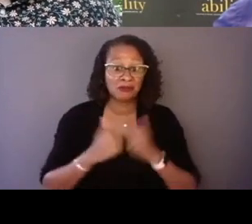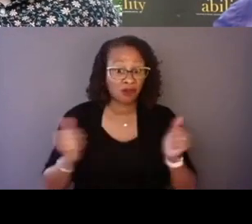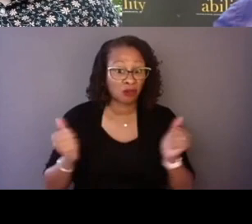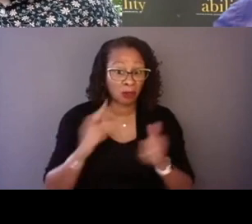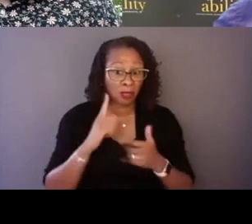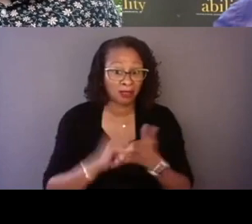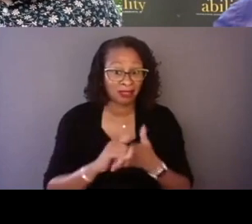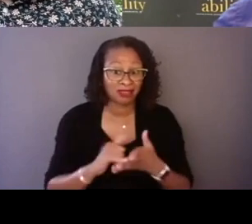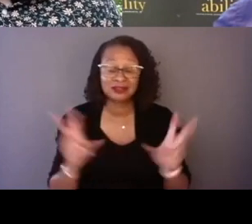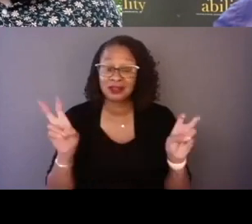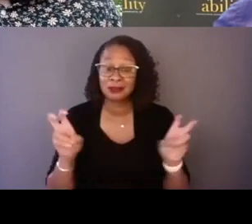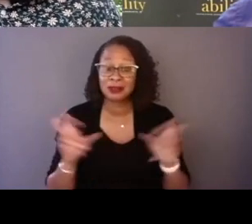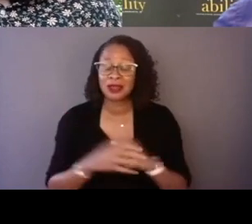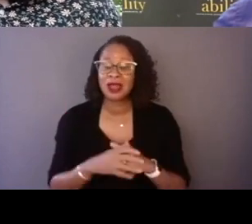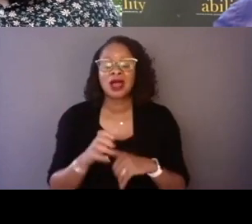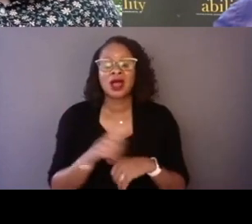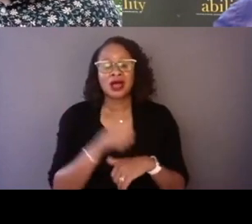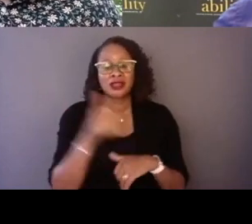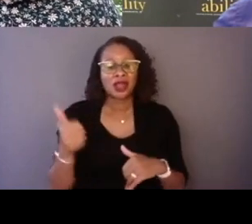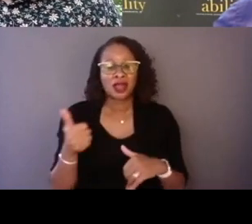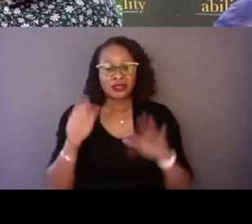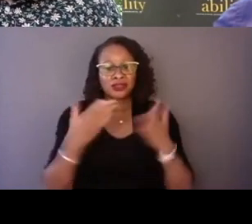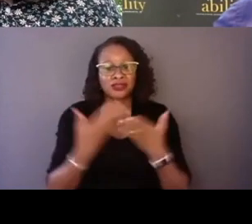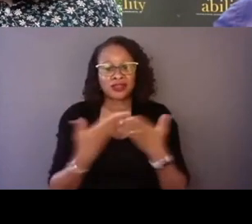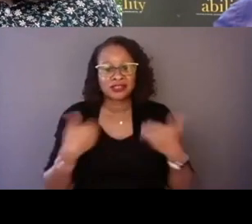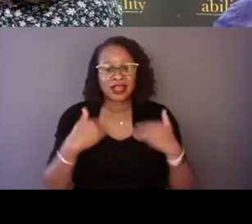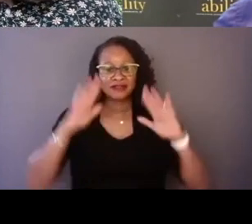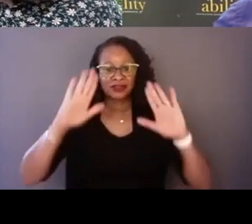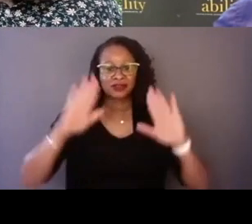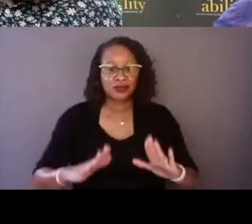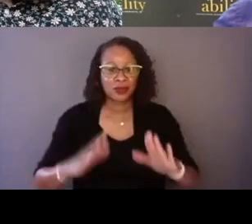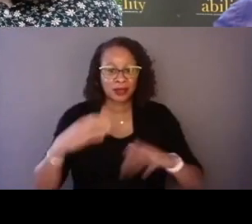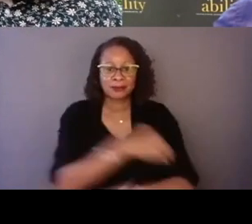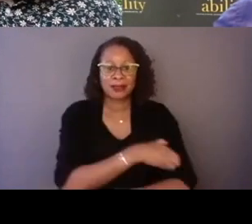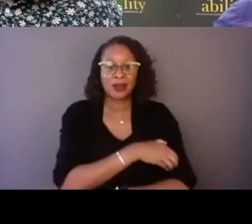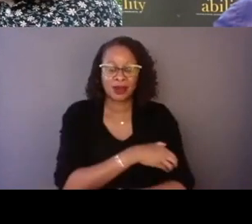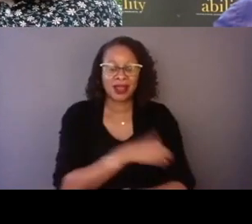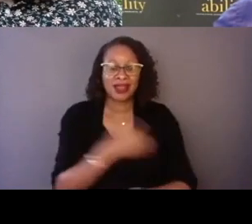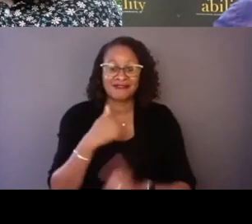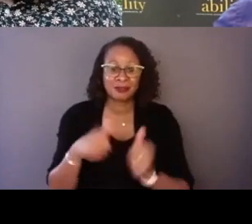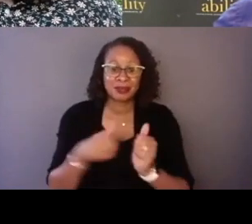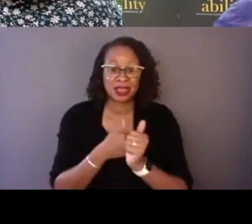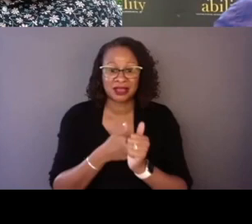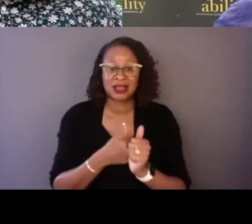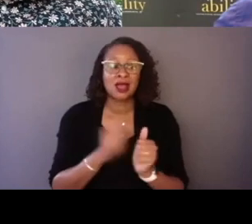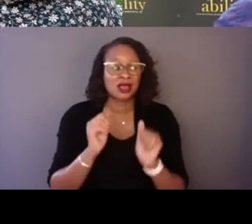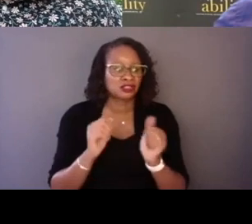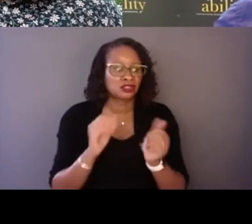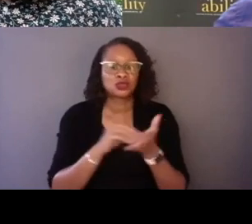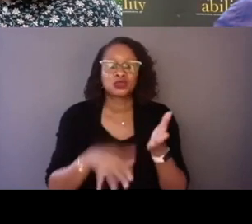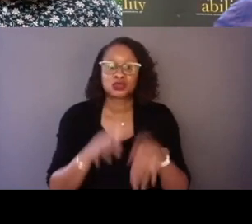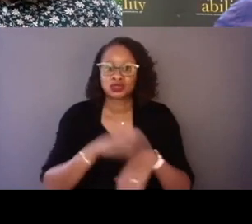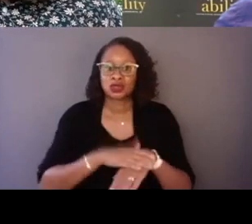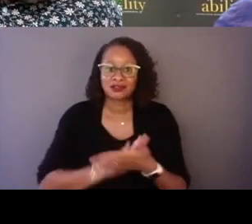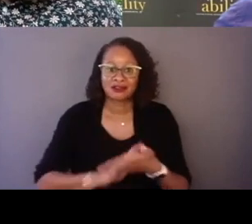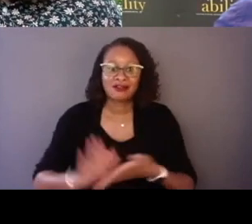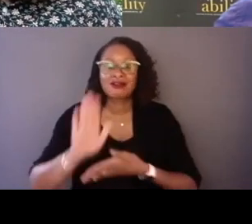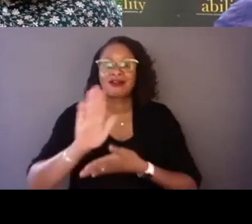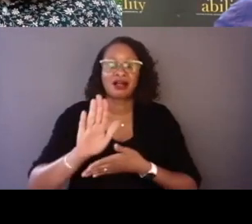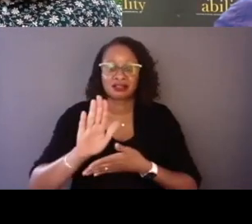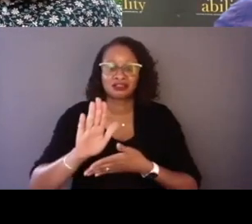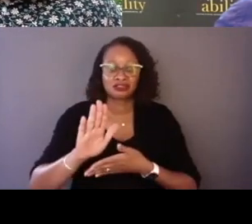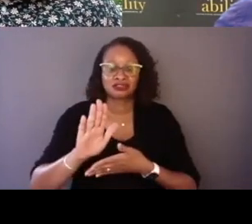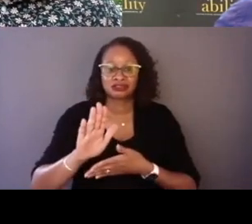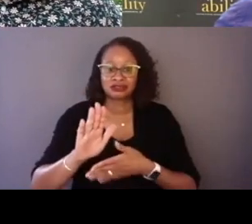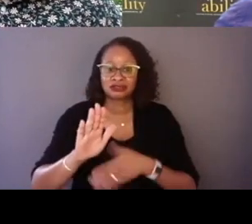have the great power of having behind me is the voice of the students, right, on our college campuses. And boy, are they strong,